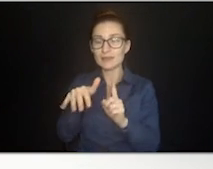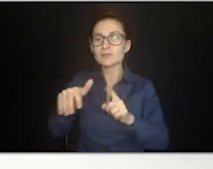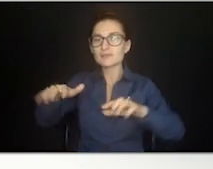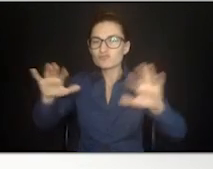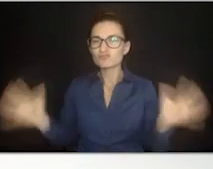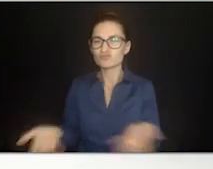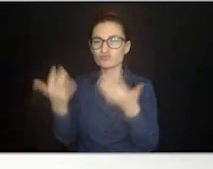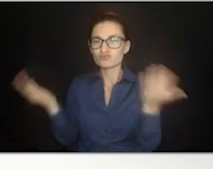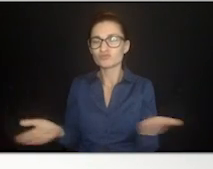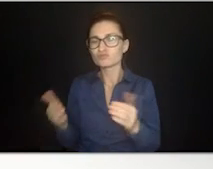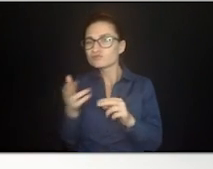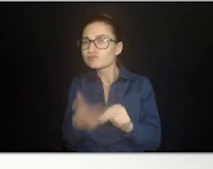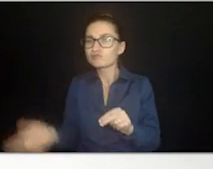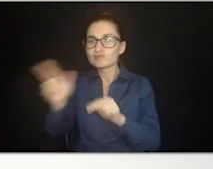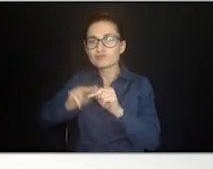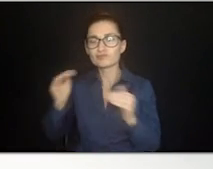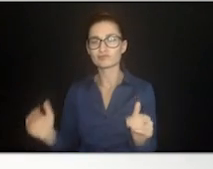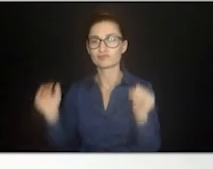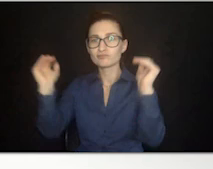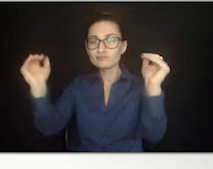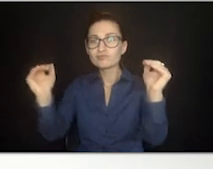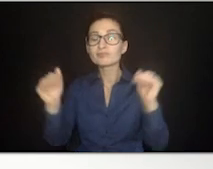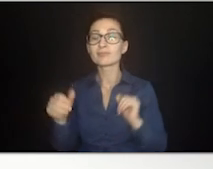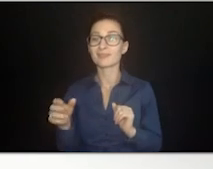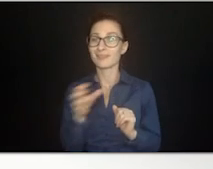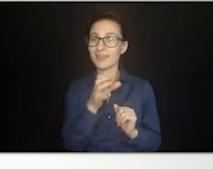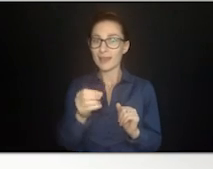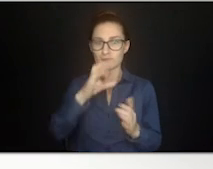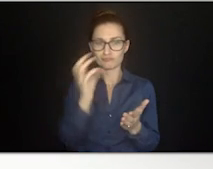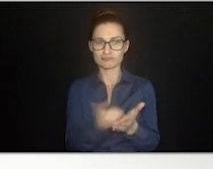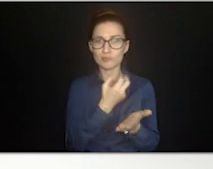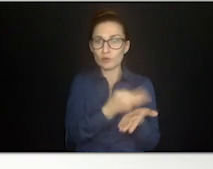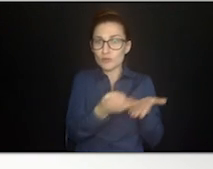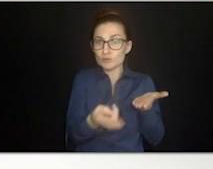opportunities and capitalize on the resources available from the school.